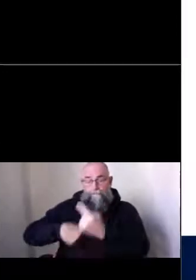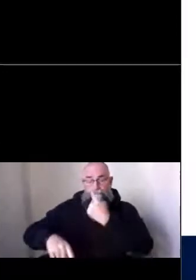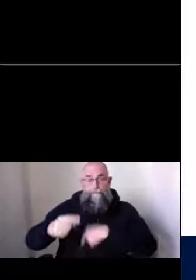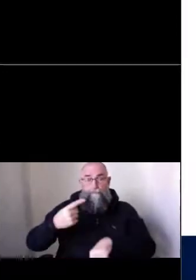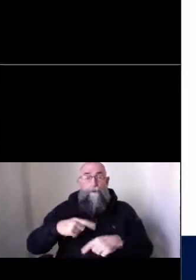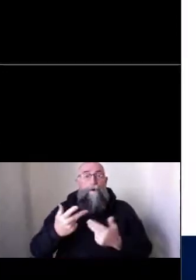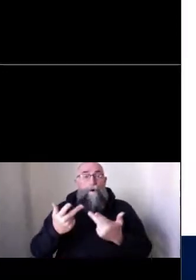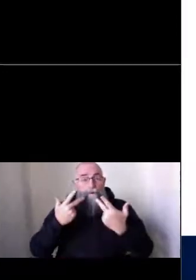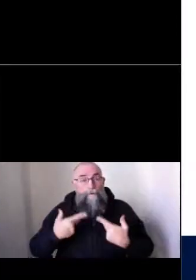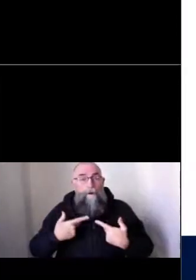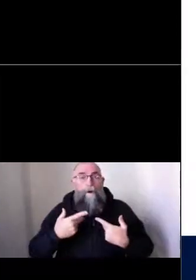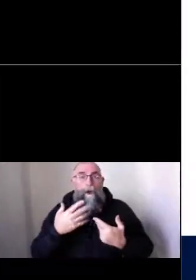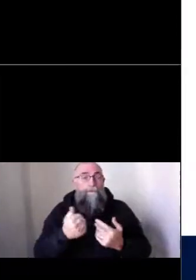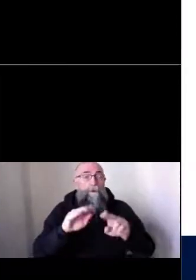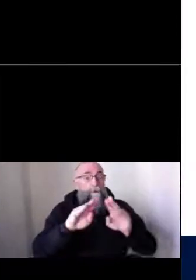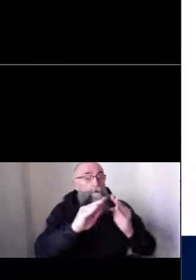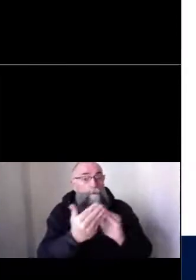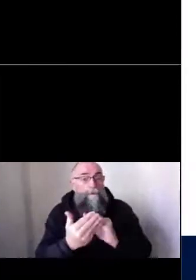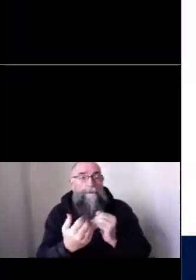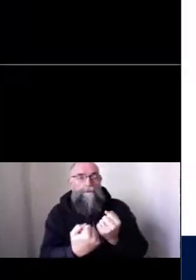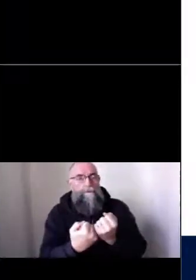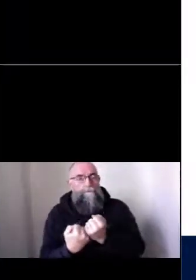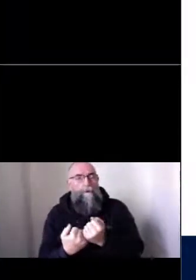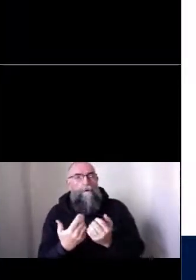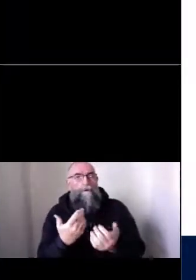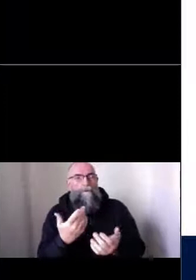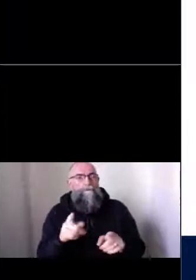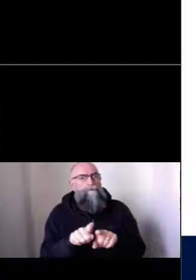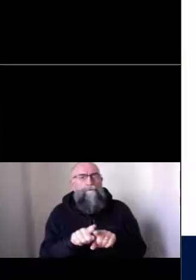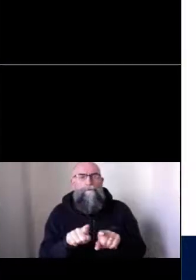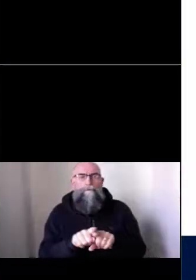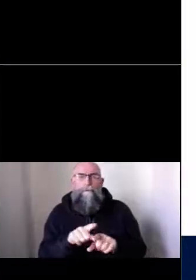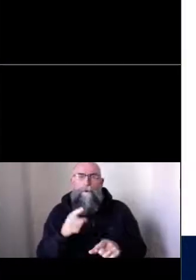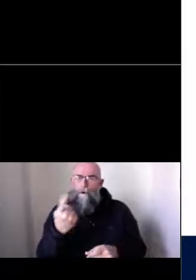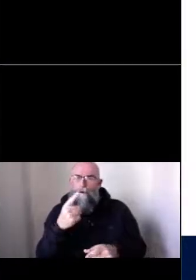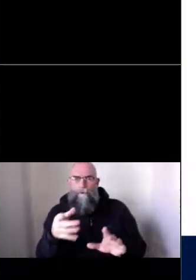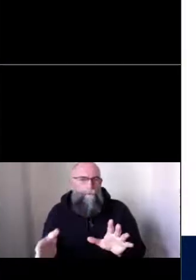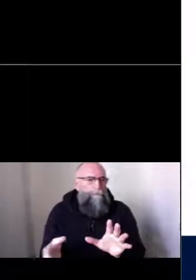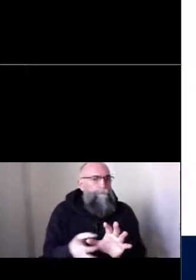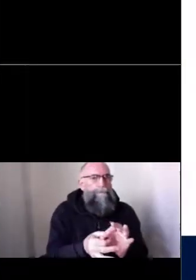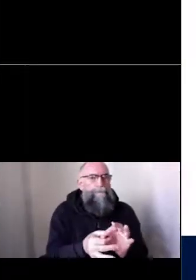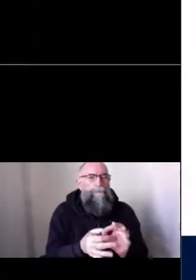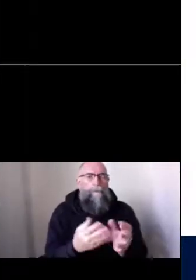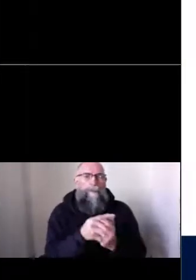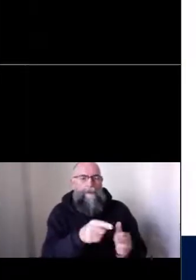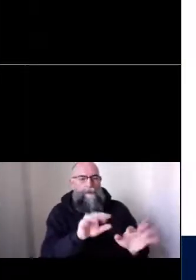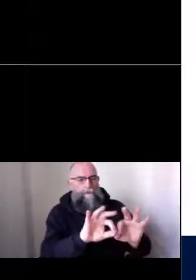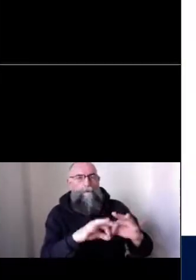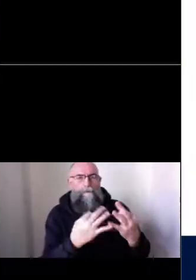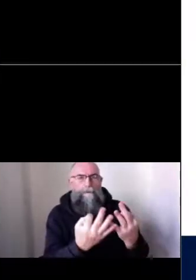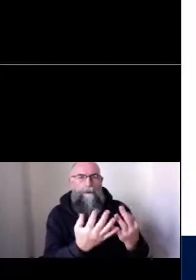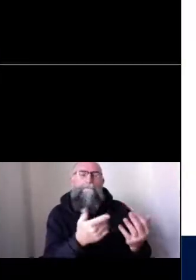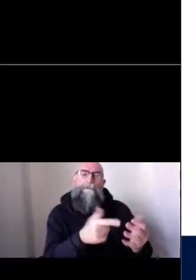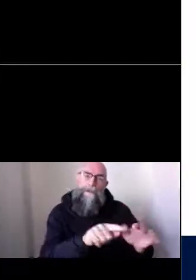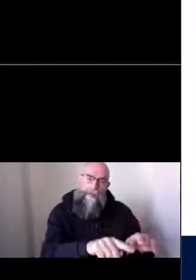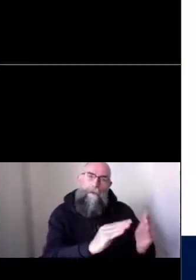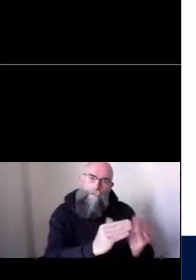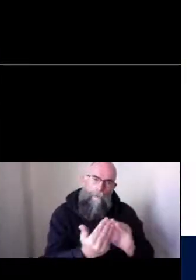or the key priority area that you're engaging with, which can also be evidenced or shown to the